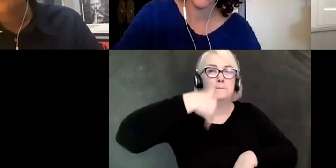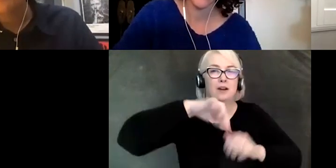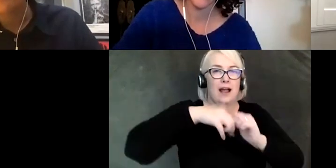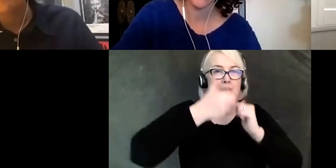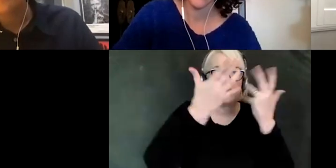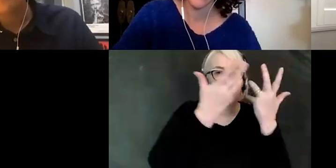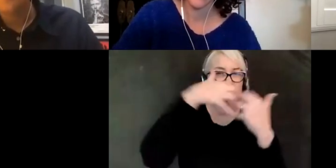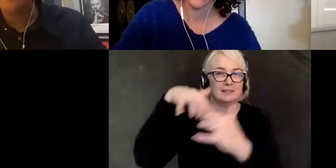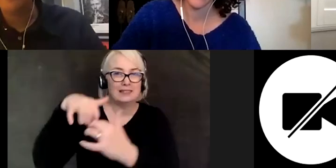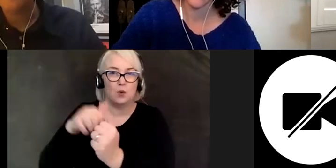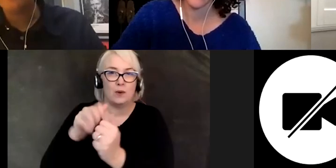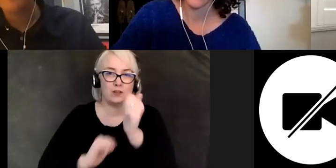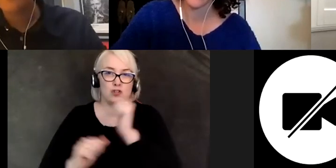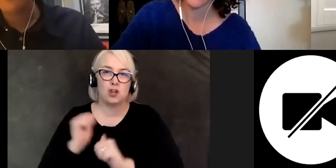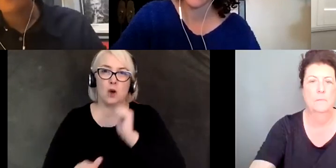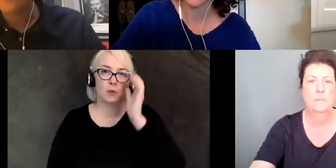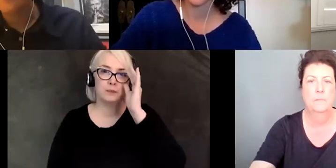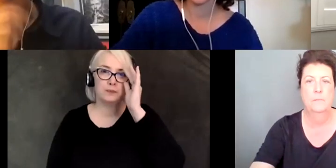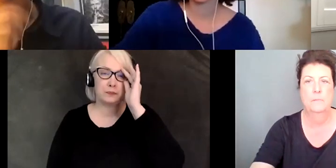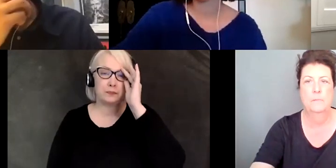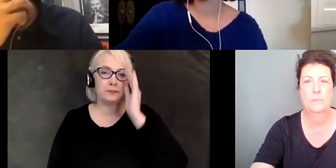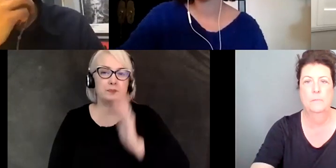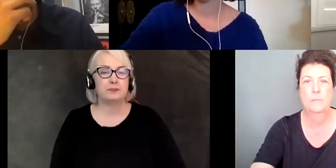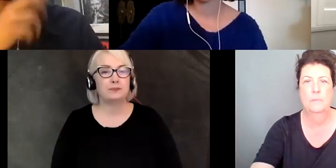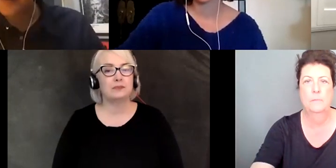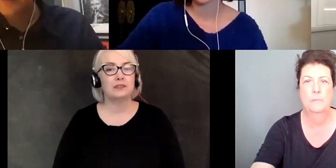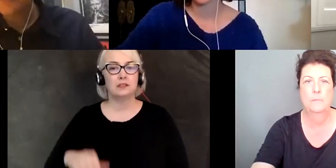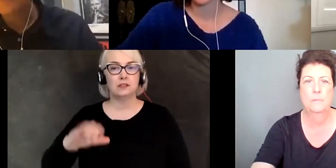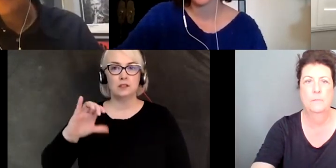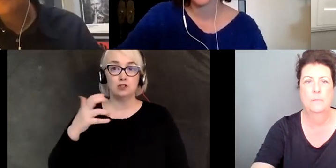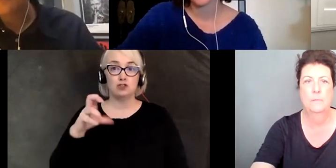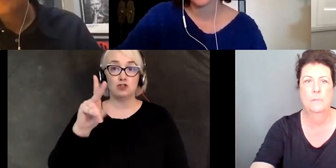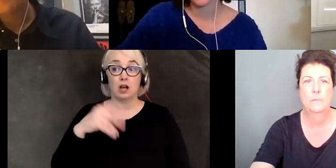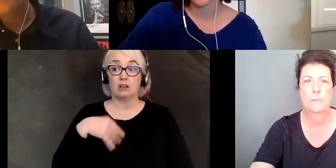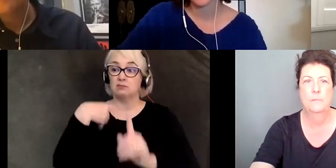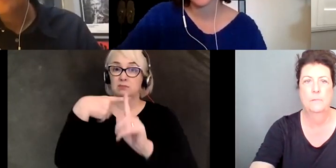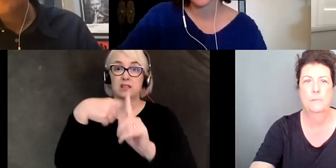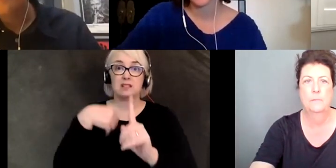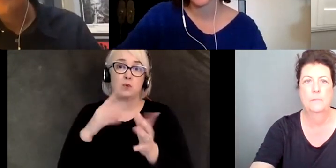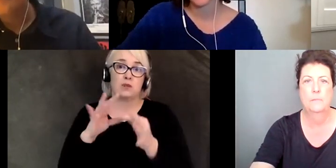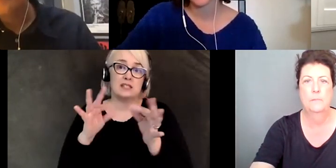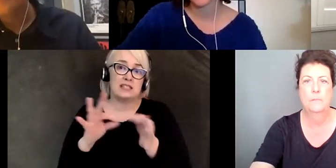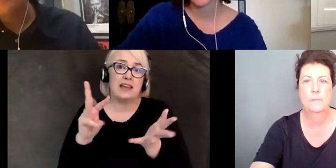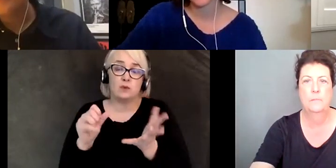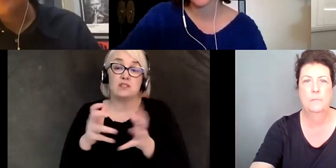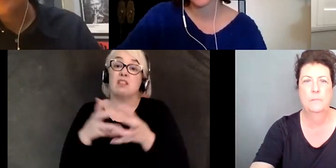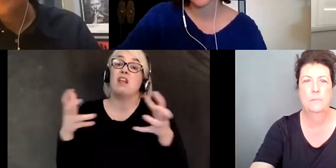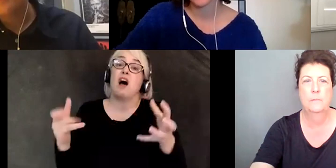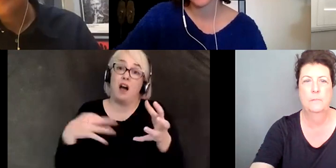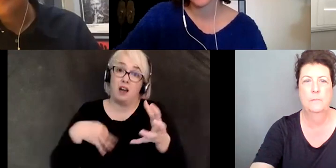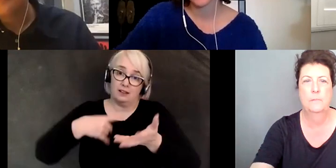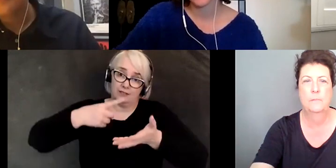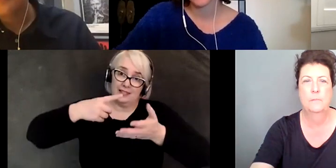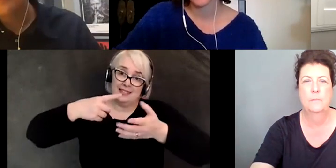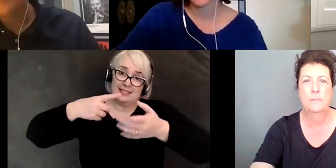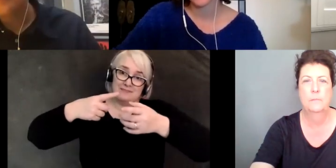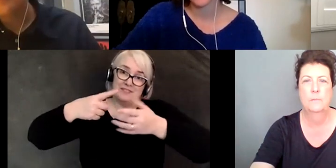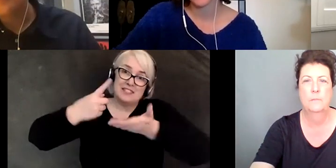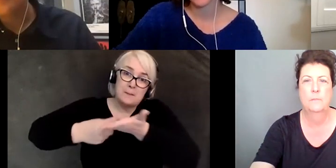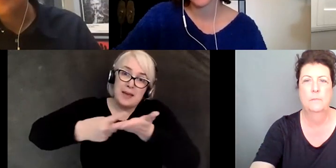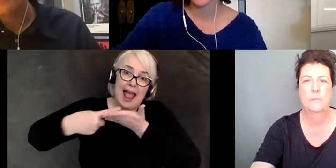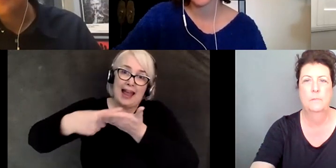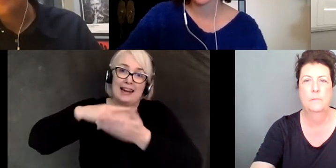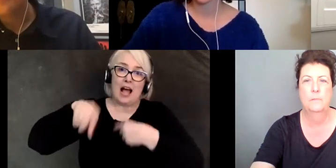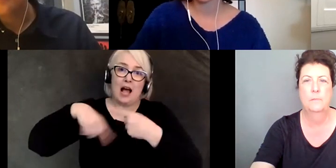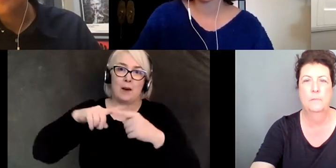Um, I'll, I'll say too, uh, we, there was great debate over how long our episode, how long our audience would stick around in this world